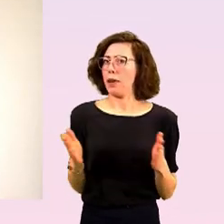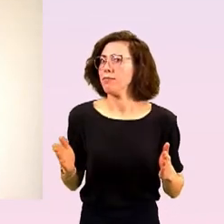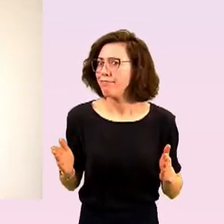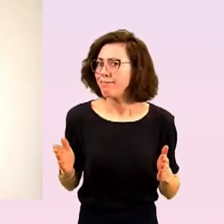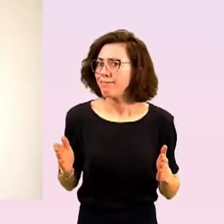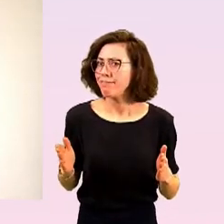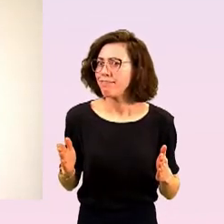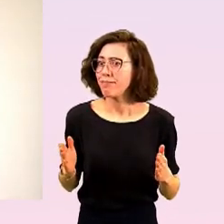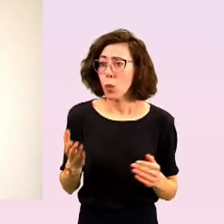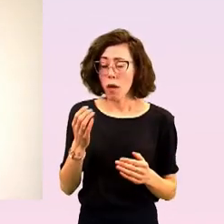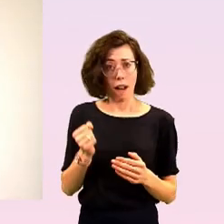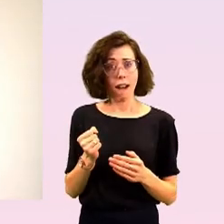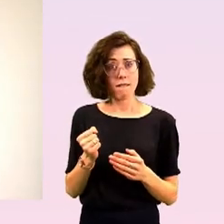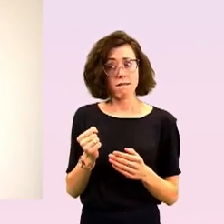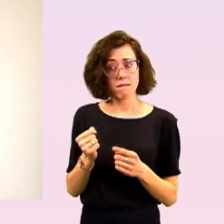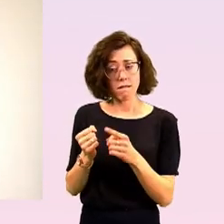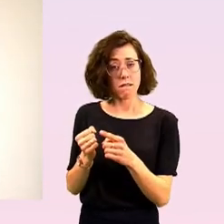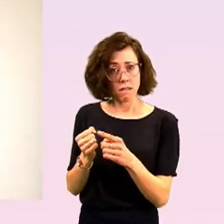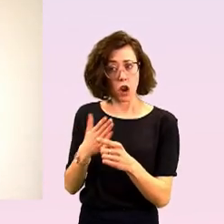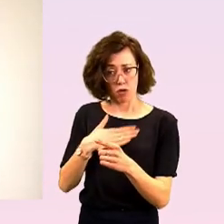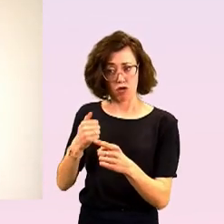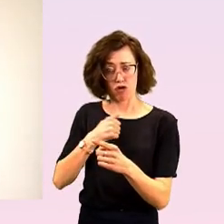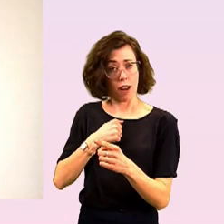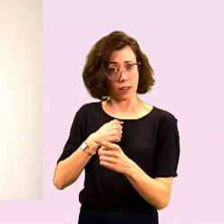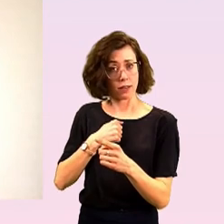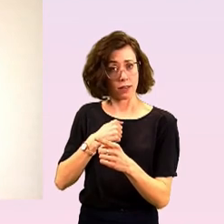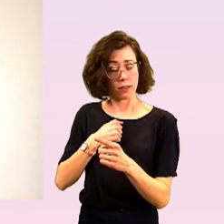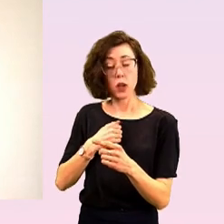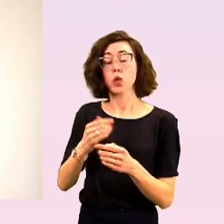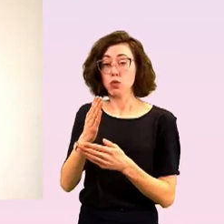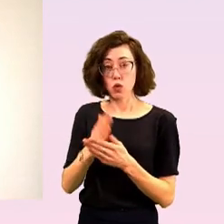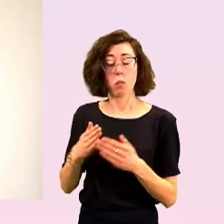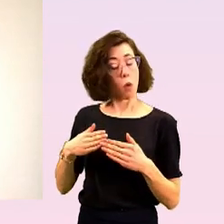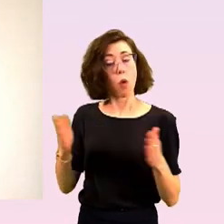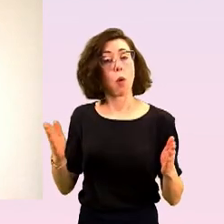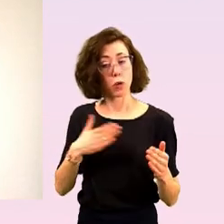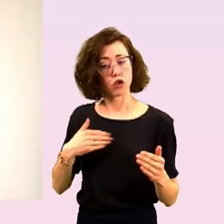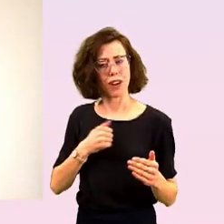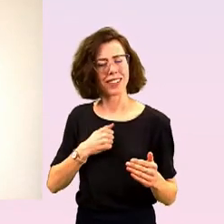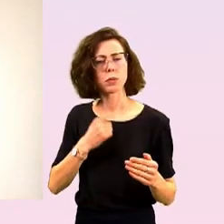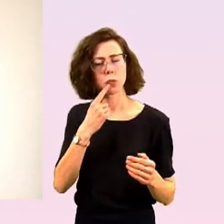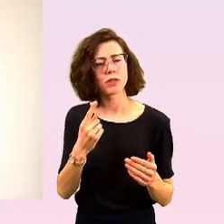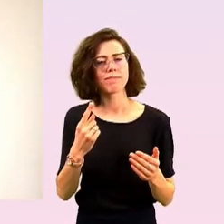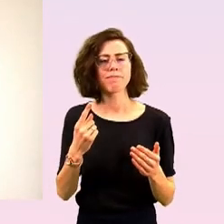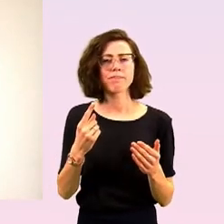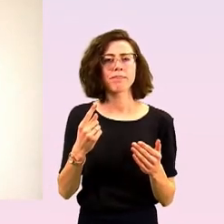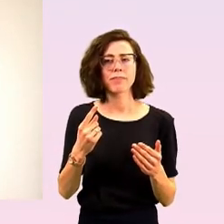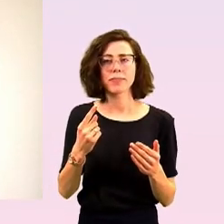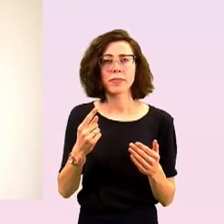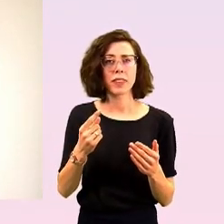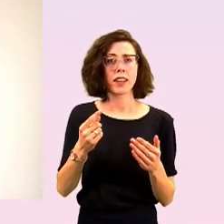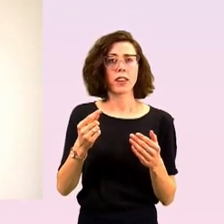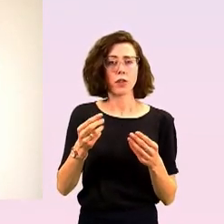have a number of trans colleagues too, obviously, two who are openly trans. But in order for any